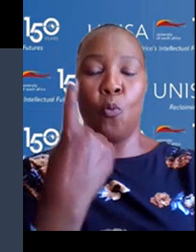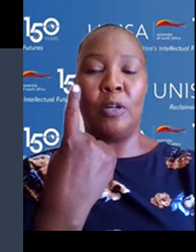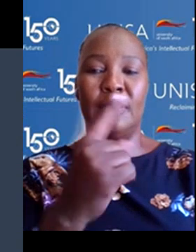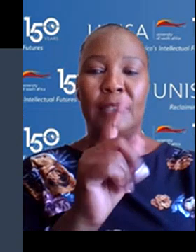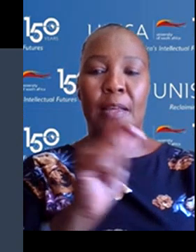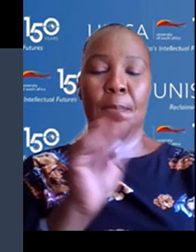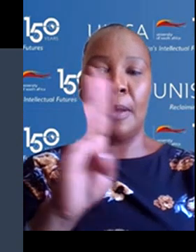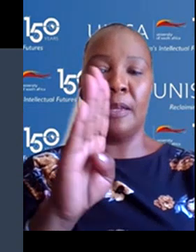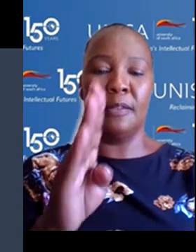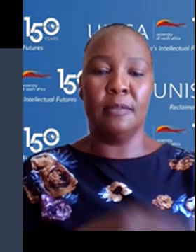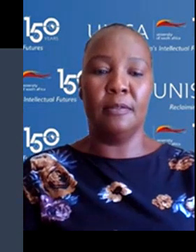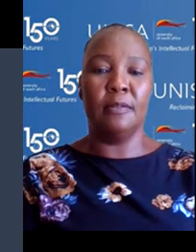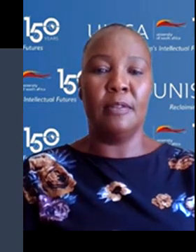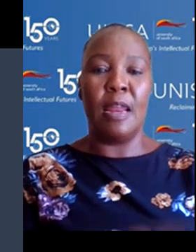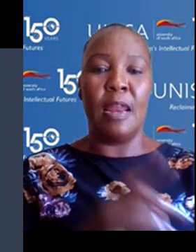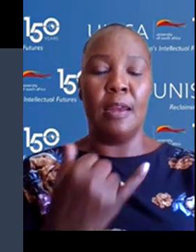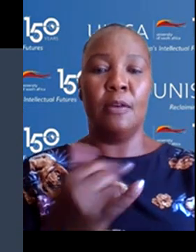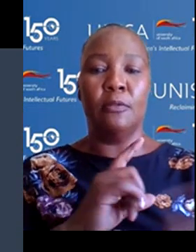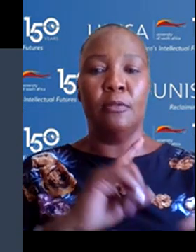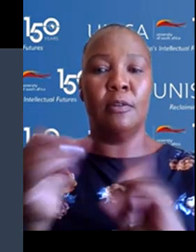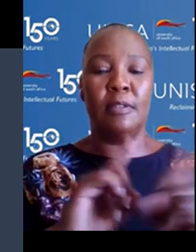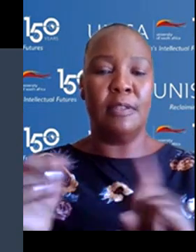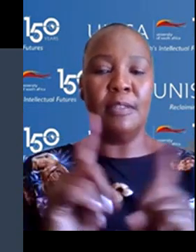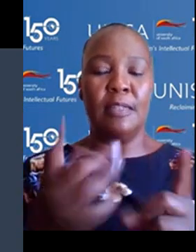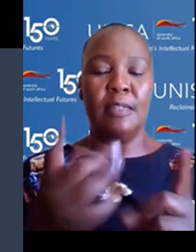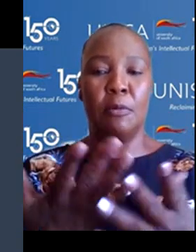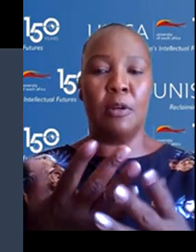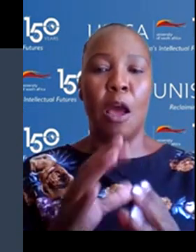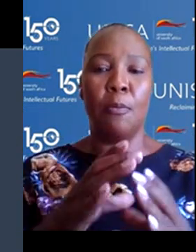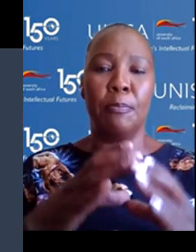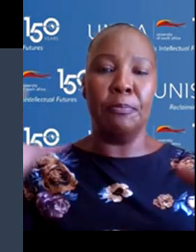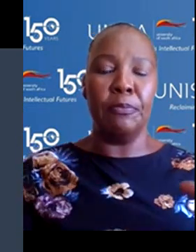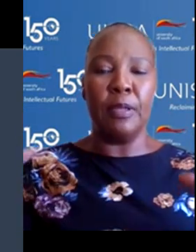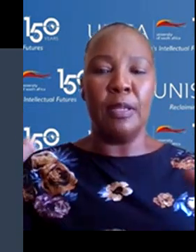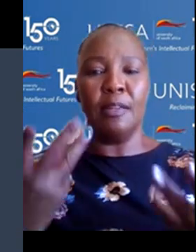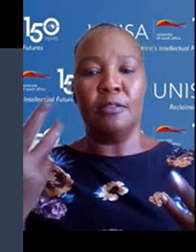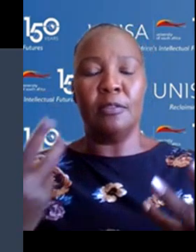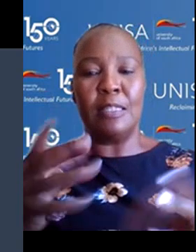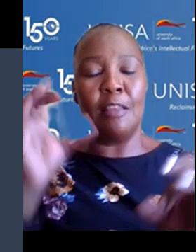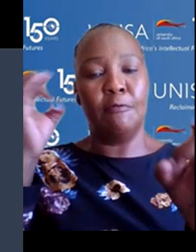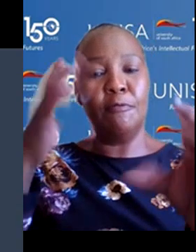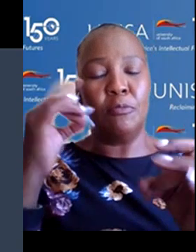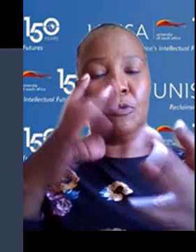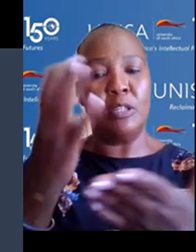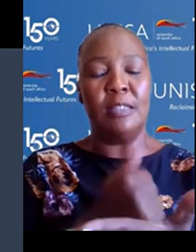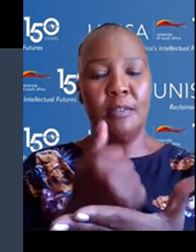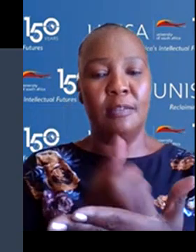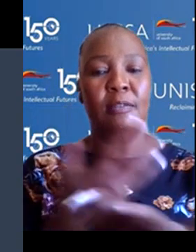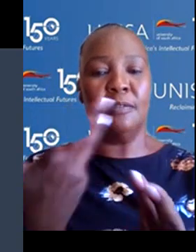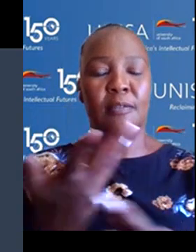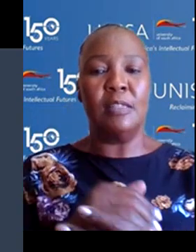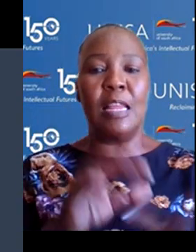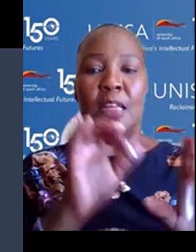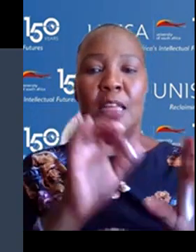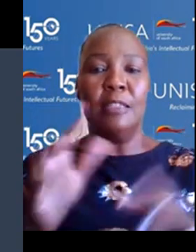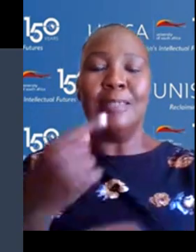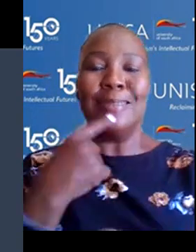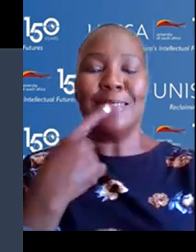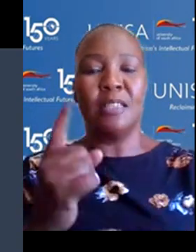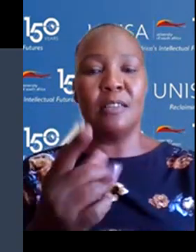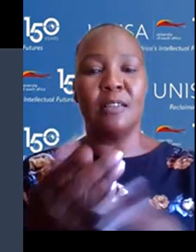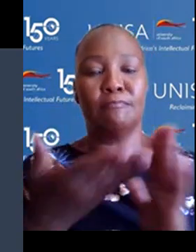now we're talking about the size of the data that you can save. So while you guys are typing in the answers over there,